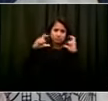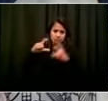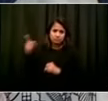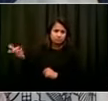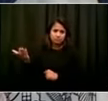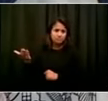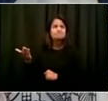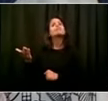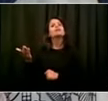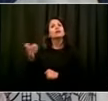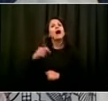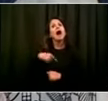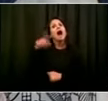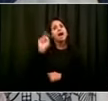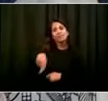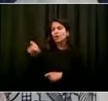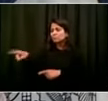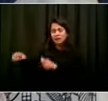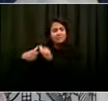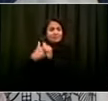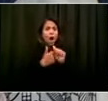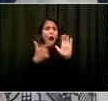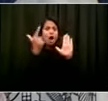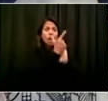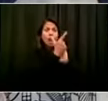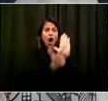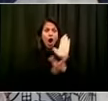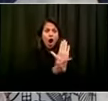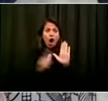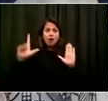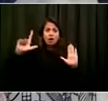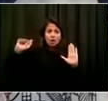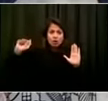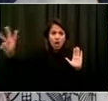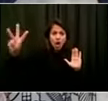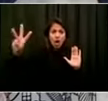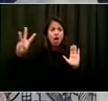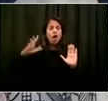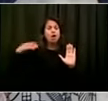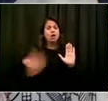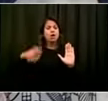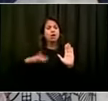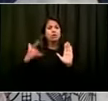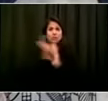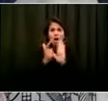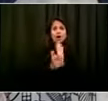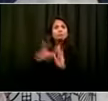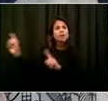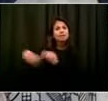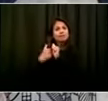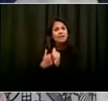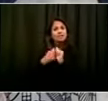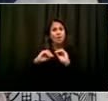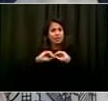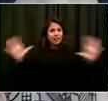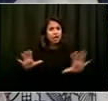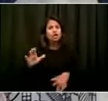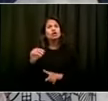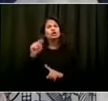get someone to wear a mask rather than just give a fine for its own sake, I want someone to wear the mask. If someone refuses to wear the mask, they're getting a